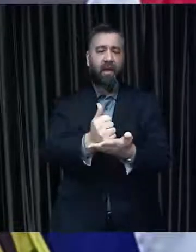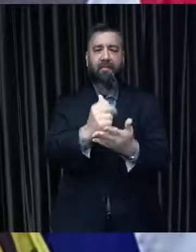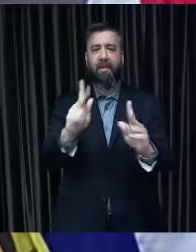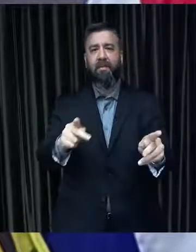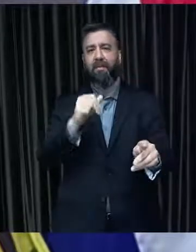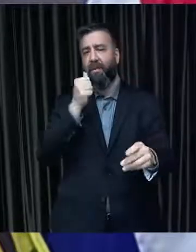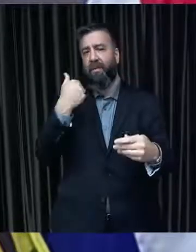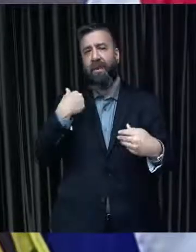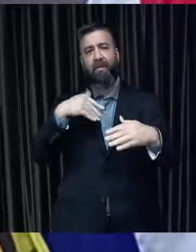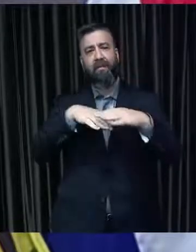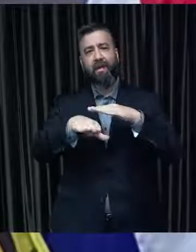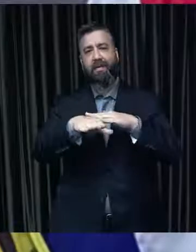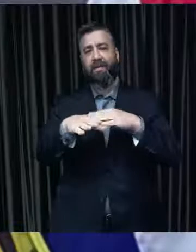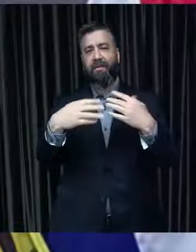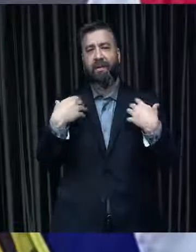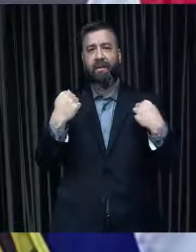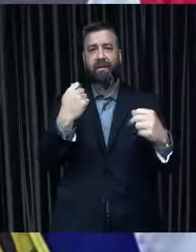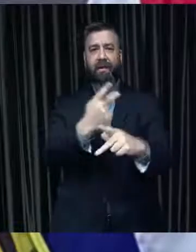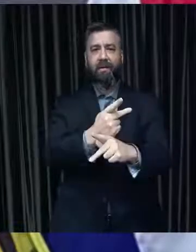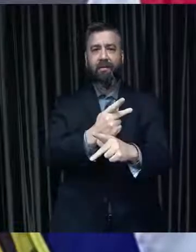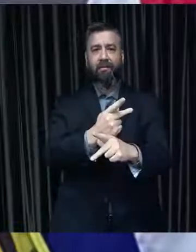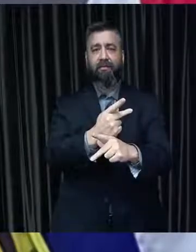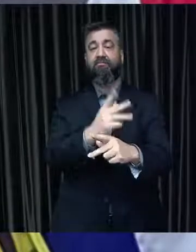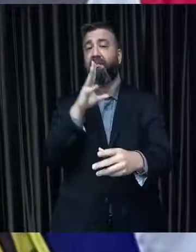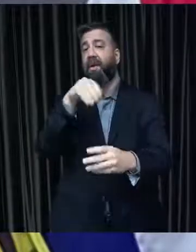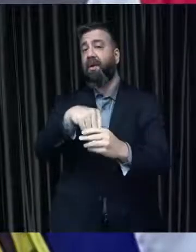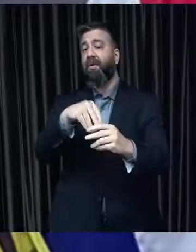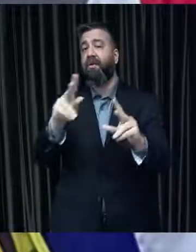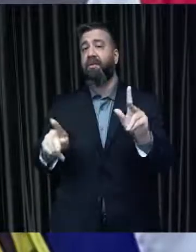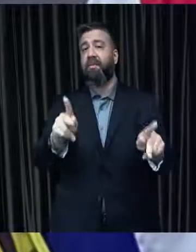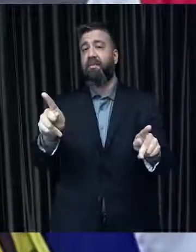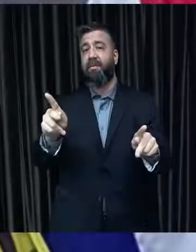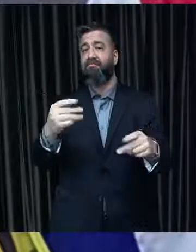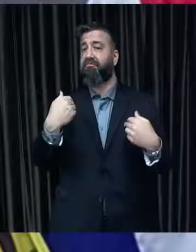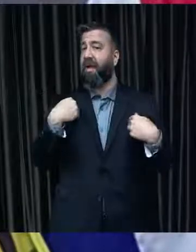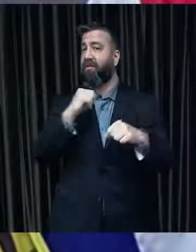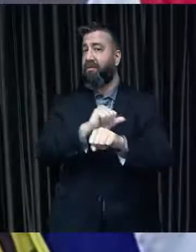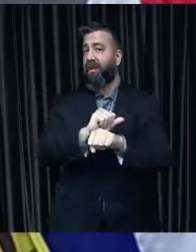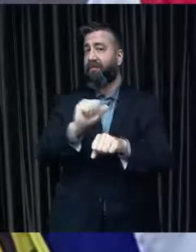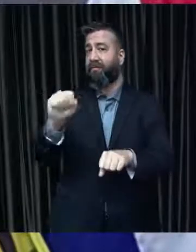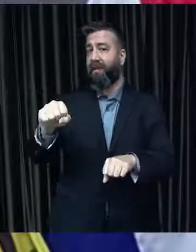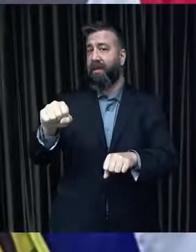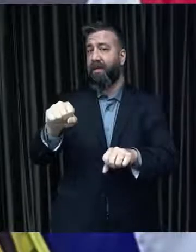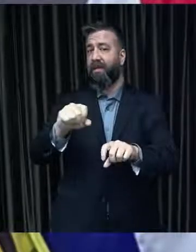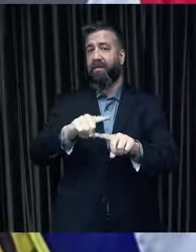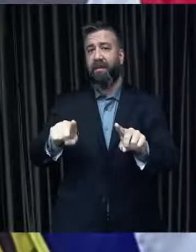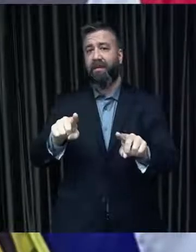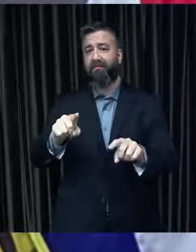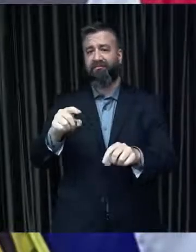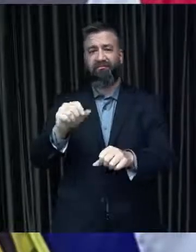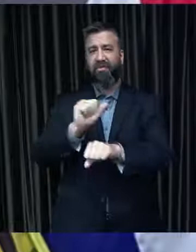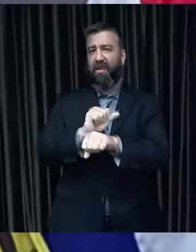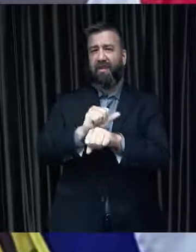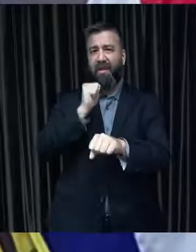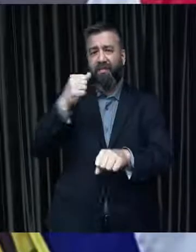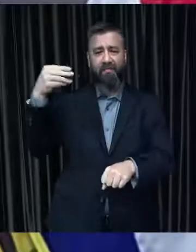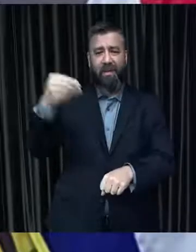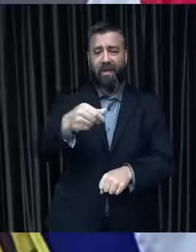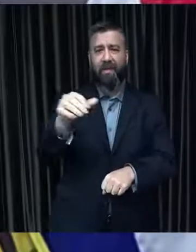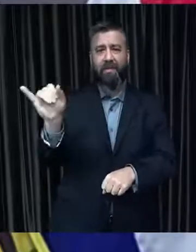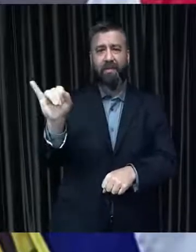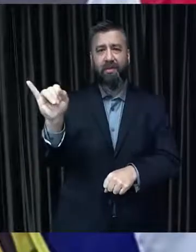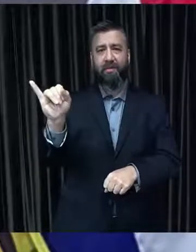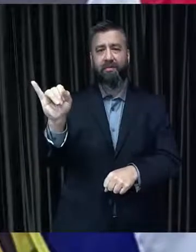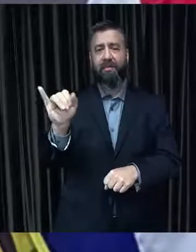otherwise. That includes those who hold jobs without employer-provided health insurance, the underinsured, and those who have lost jobs